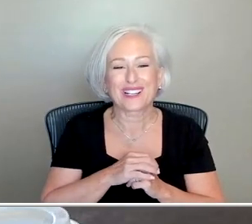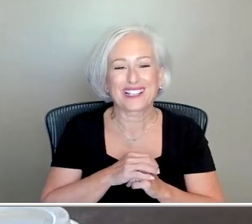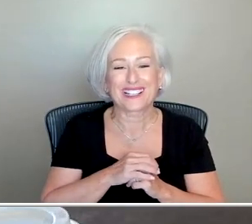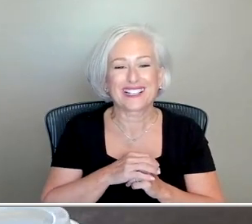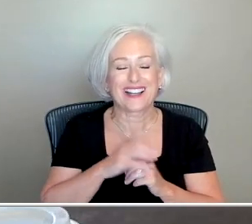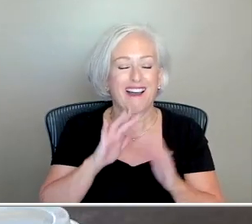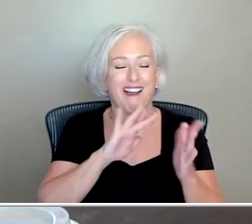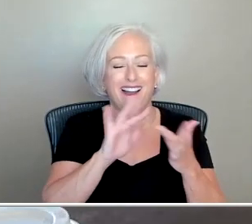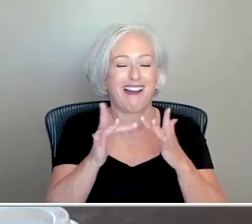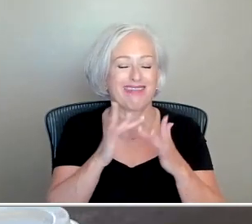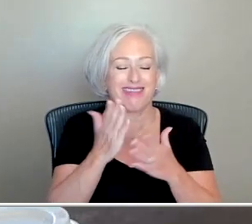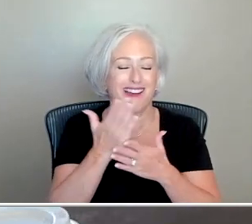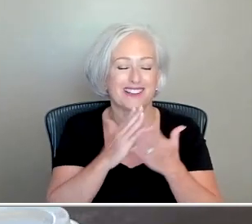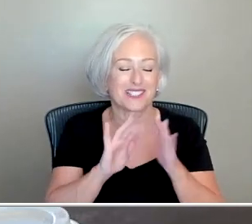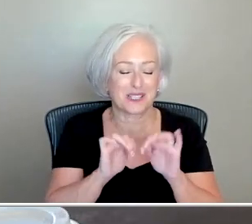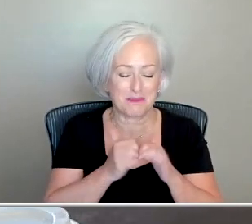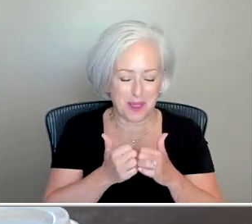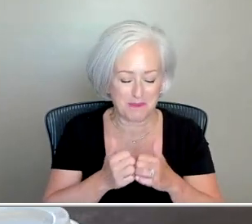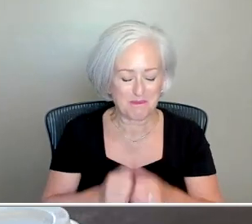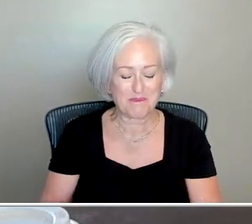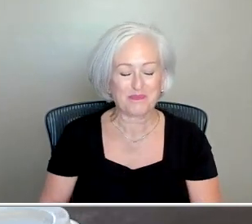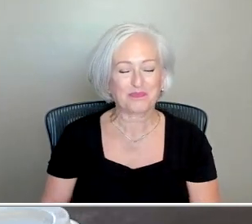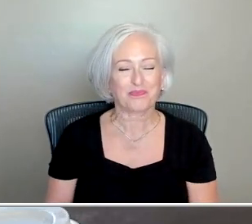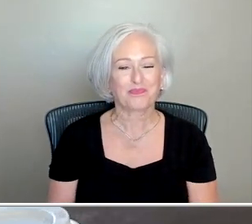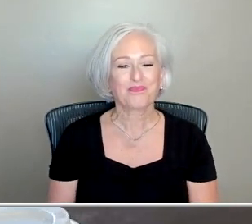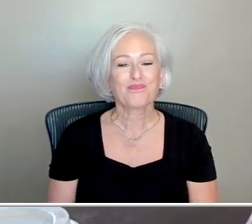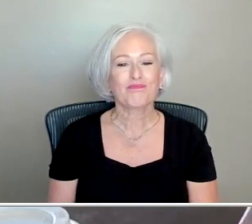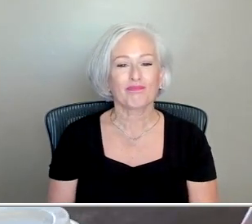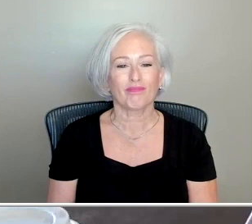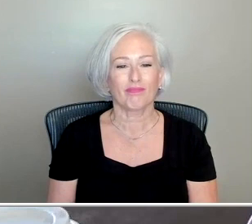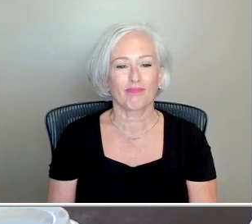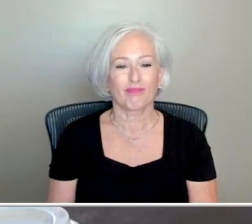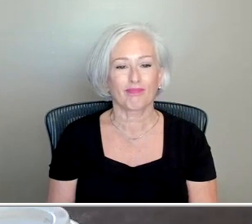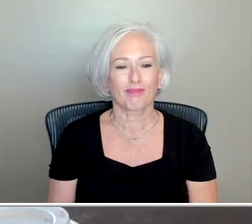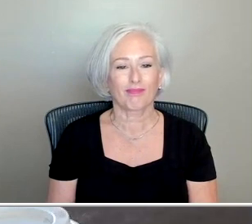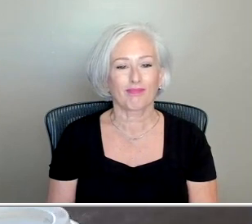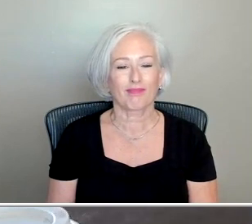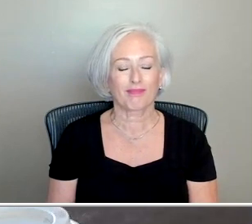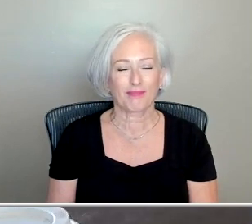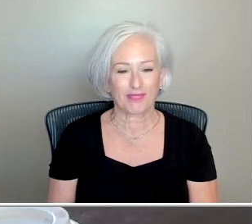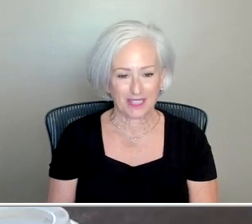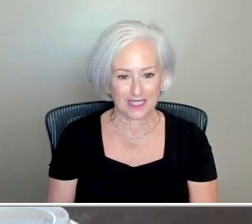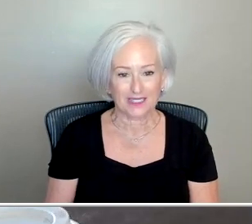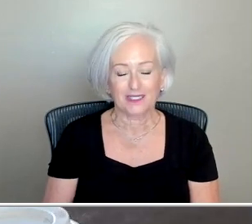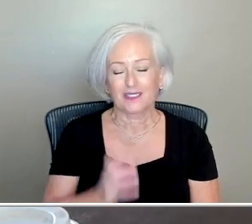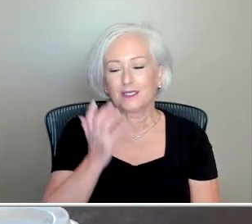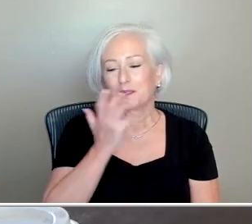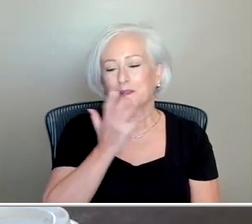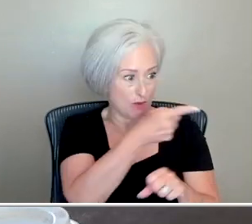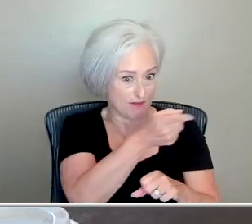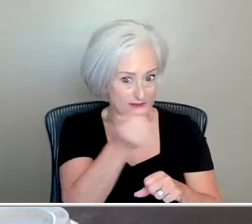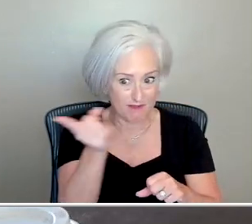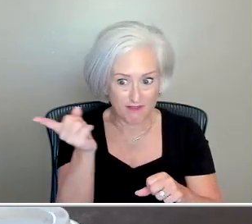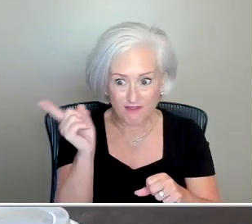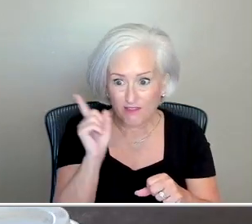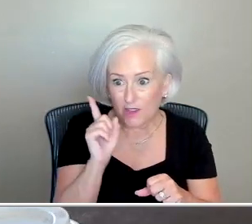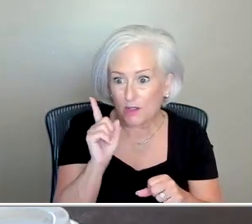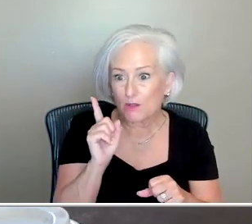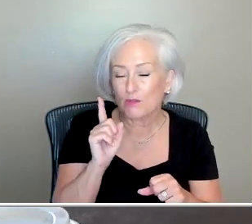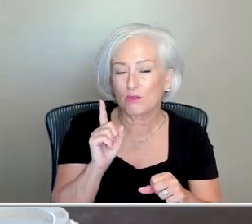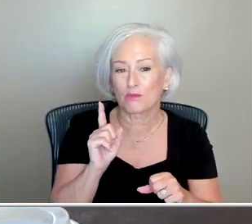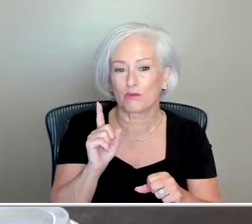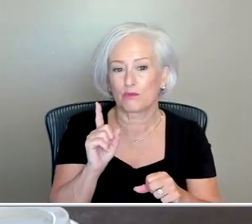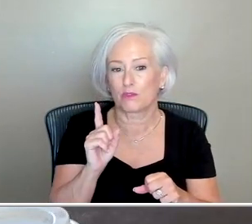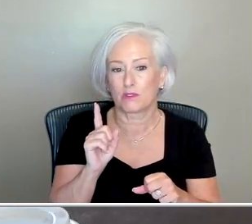online somehow. But it was amazing. So for whoever it is, a lot of you aren't going to